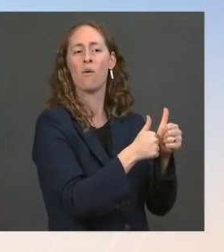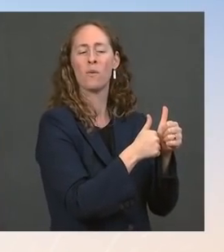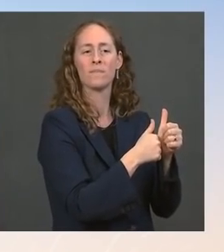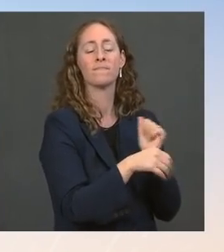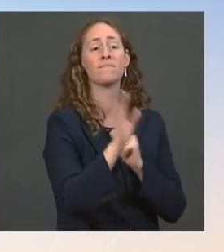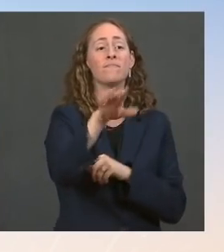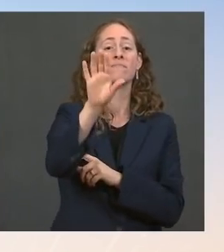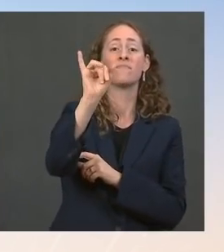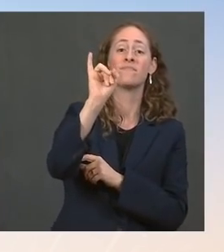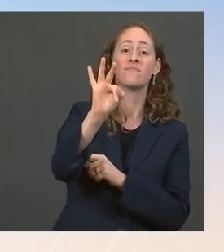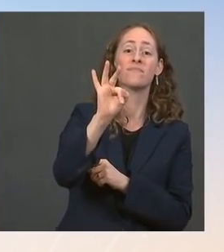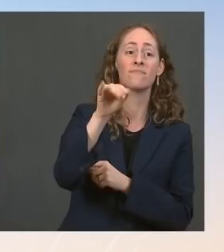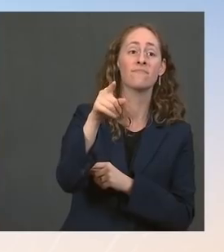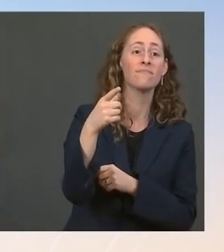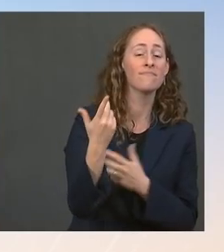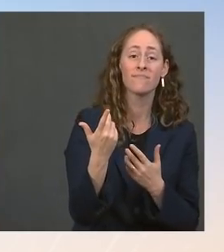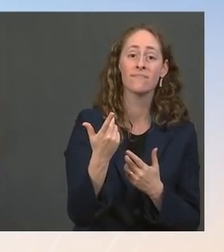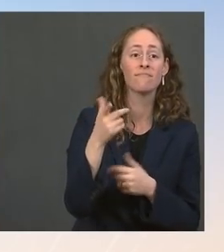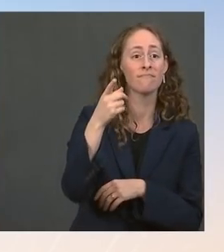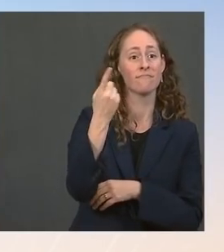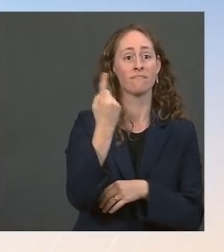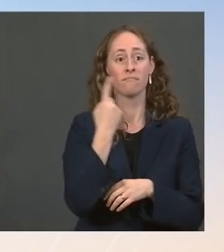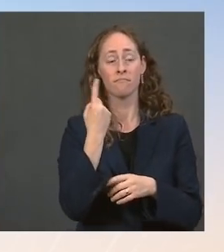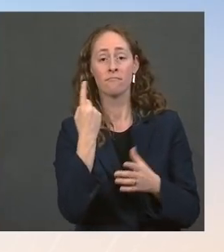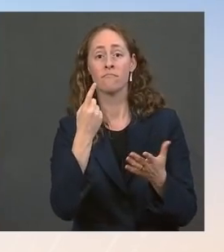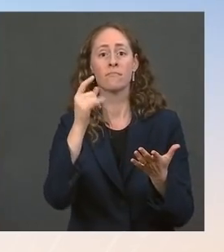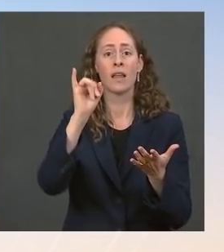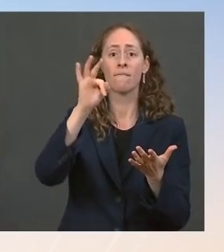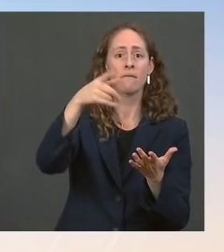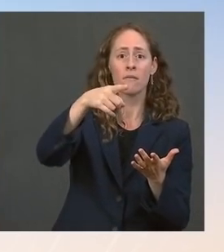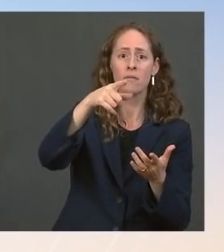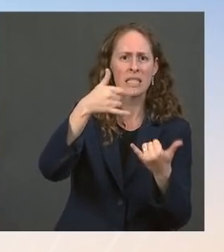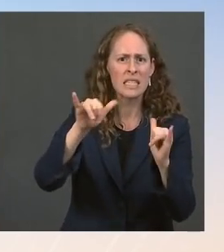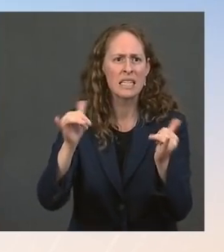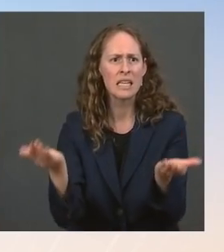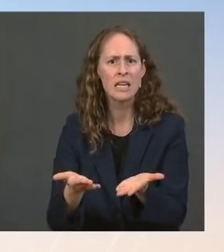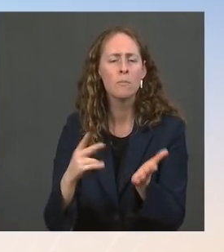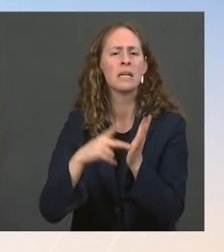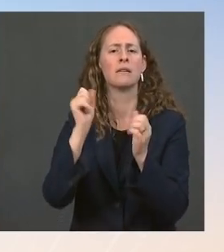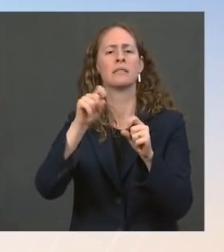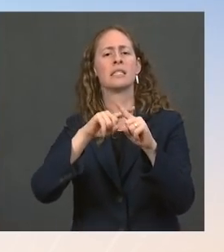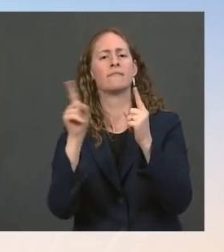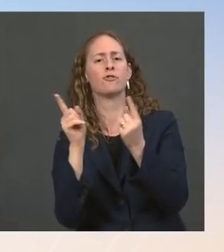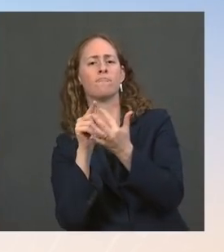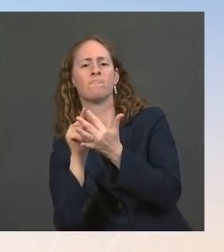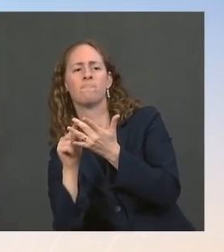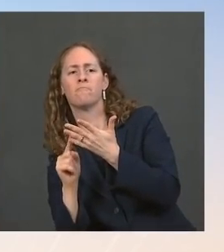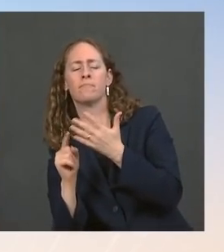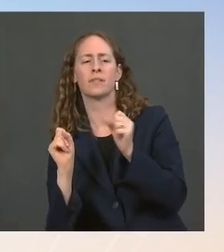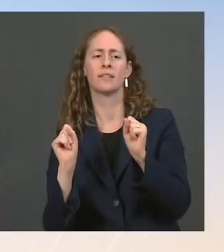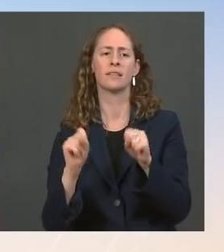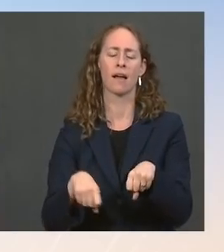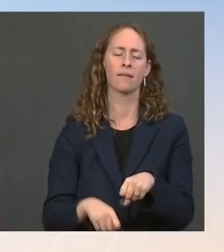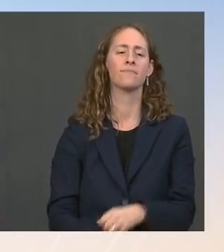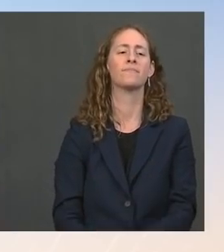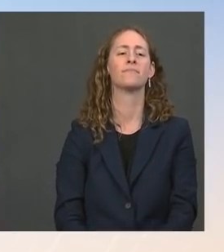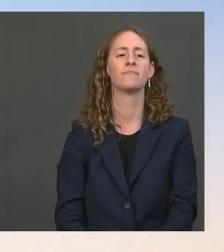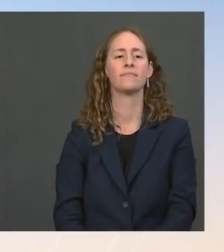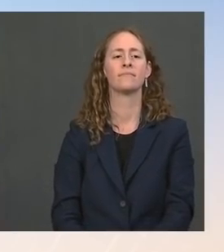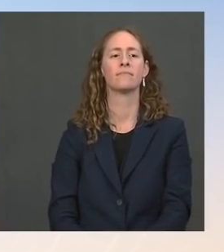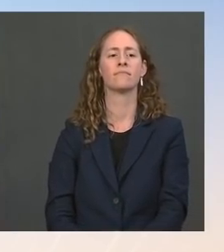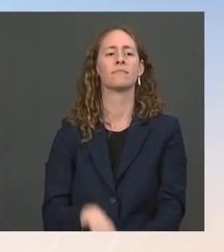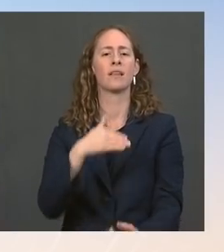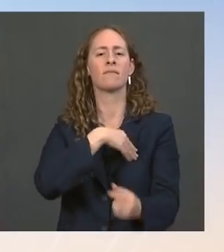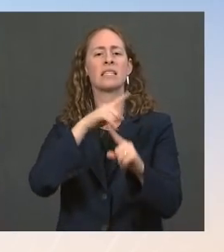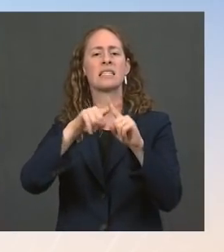are not expelled under that, then they are. There are a range of options. Either they are put into an alternative to